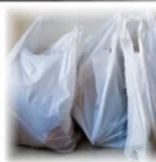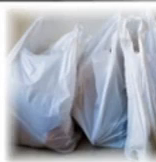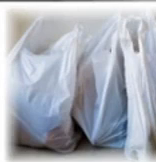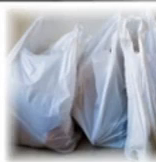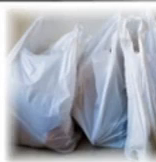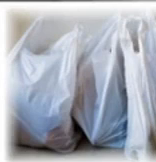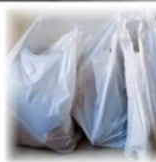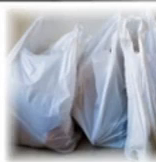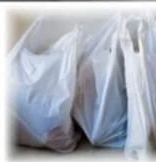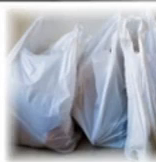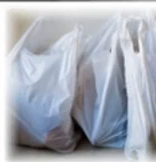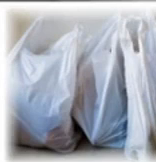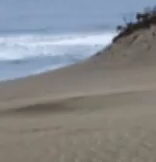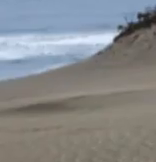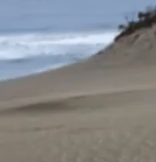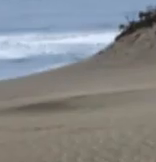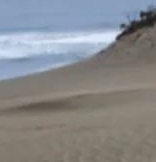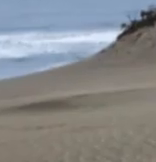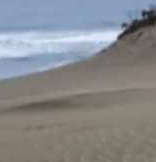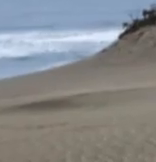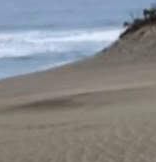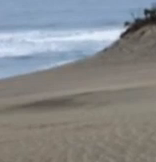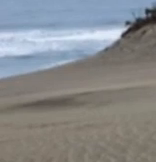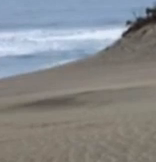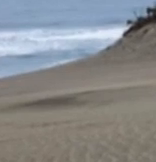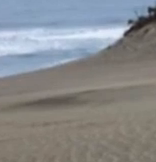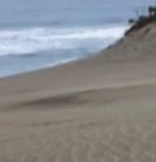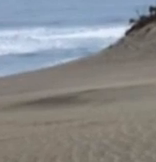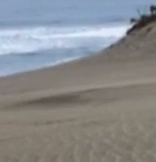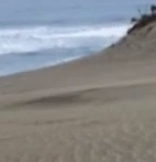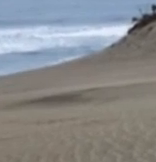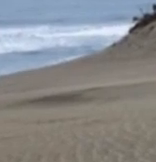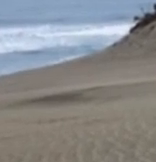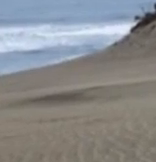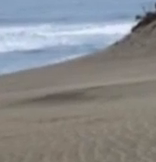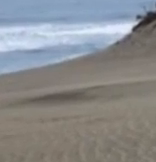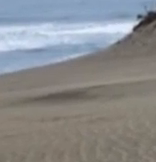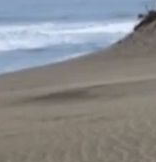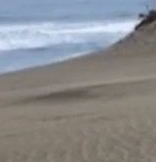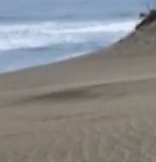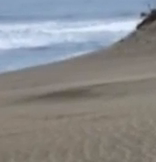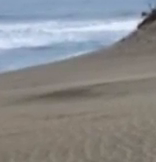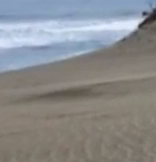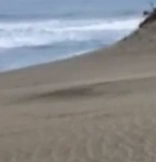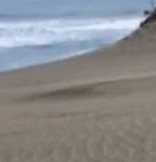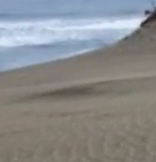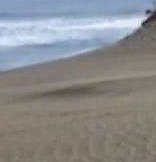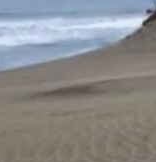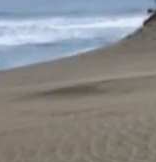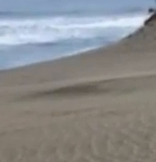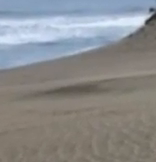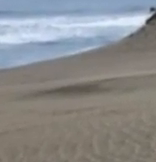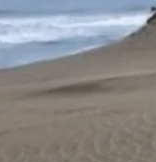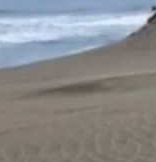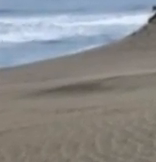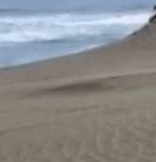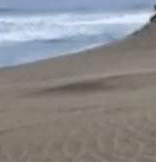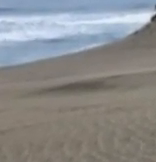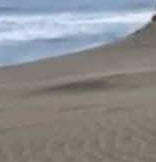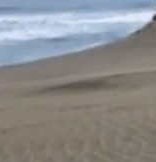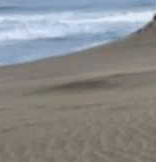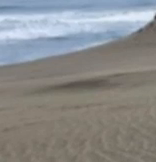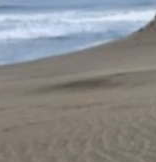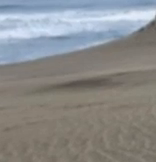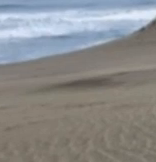to answer. And our shot of the day, final one for the week, and this comes from Addie. It's taken at the